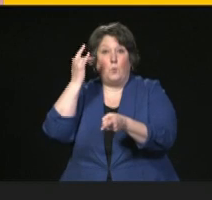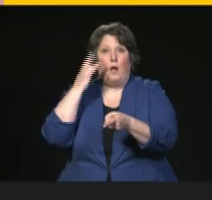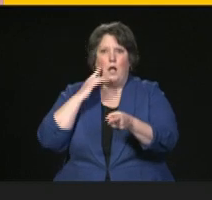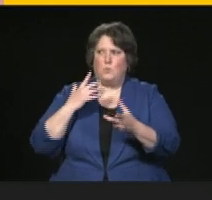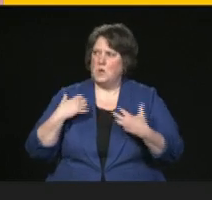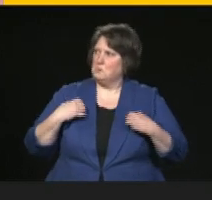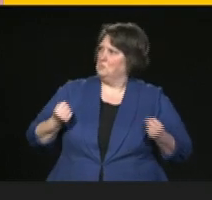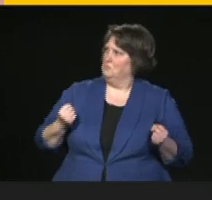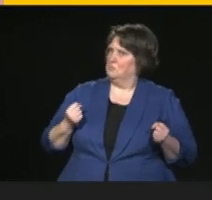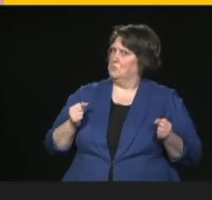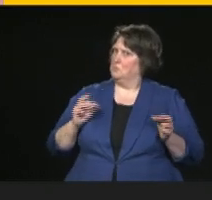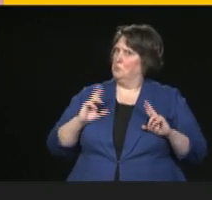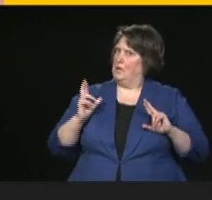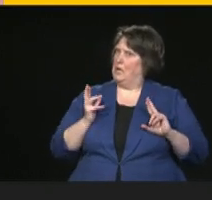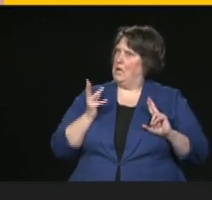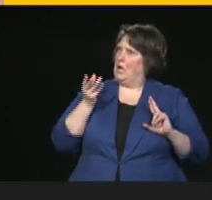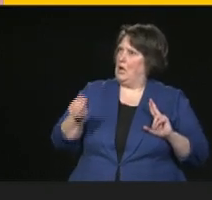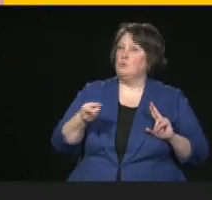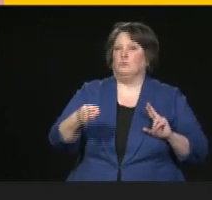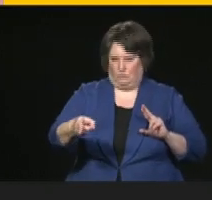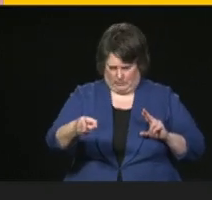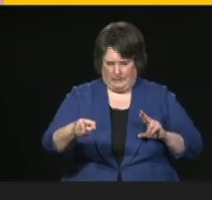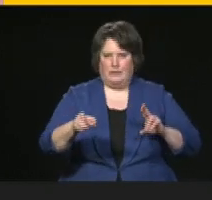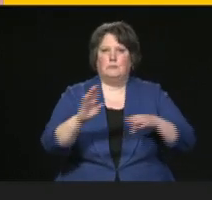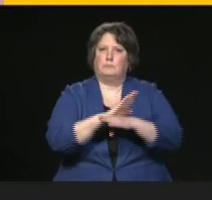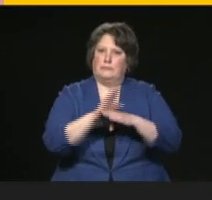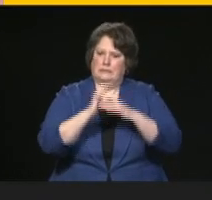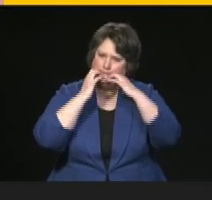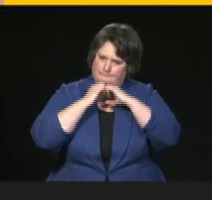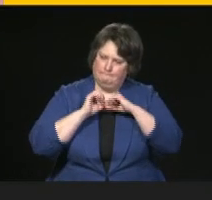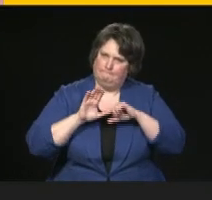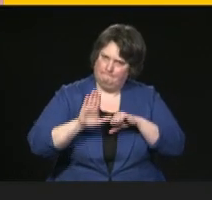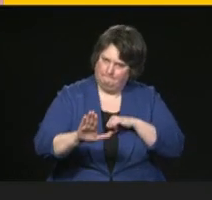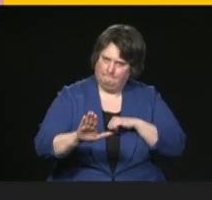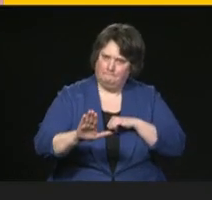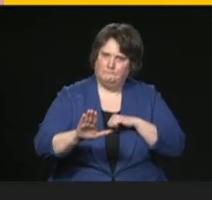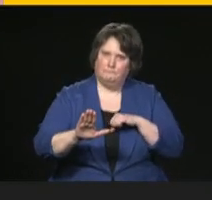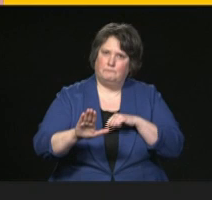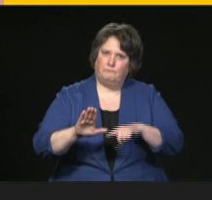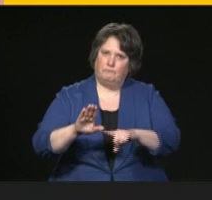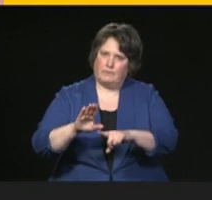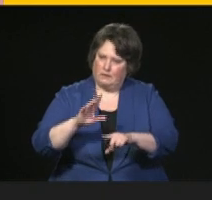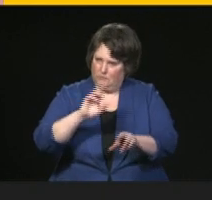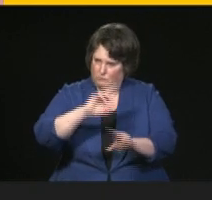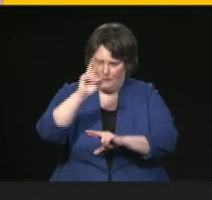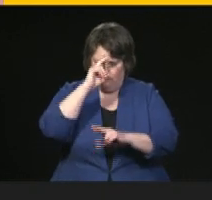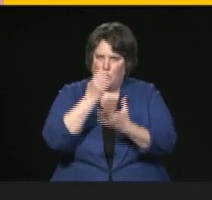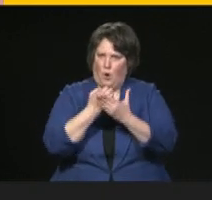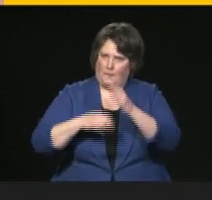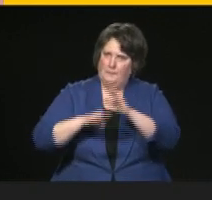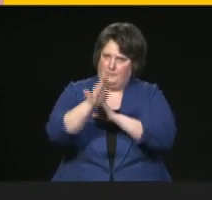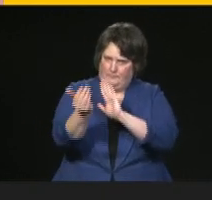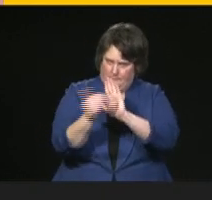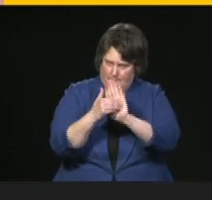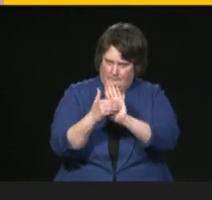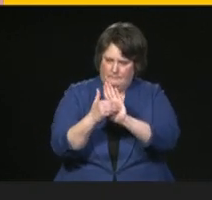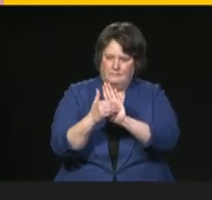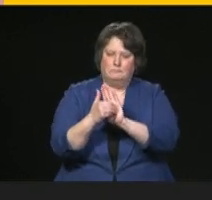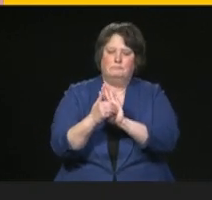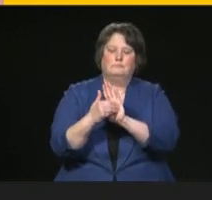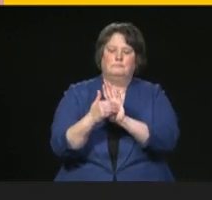SMEs will be protected. And that's why this morning's fund that was announced is so